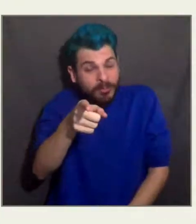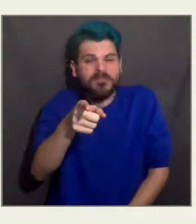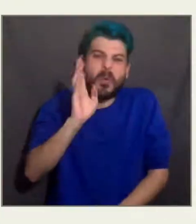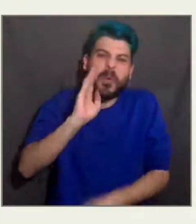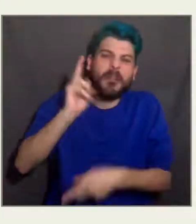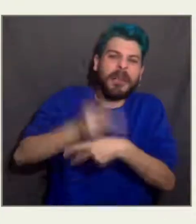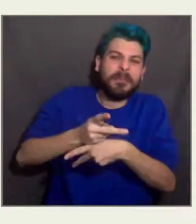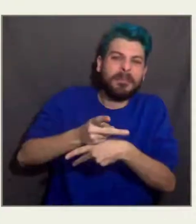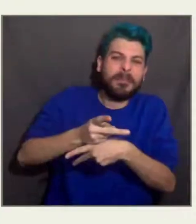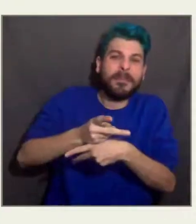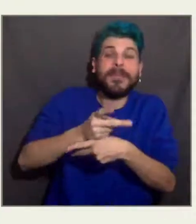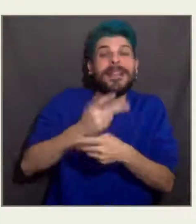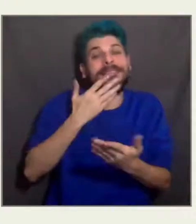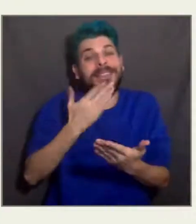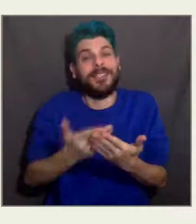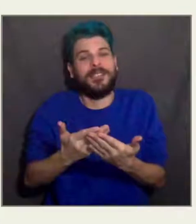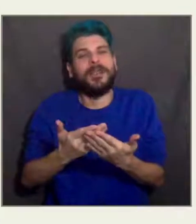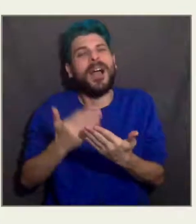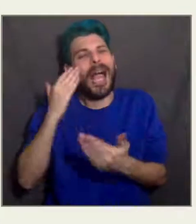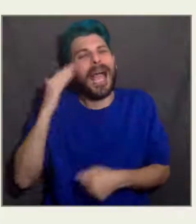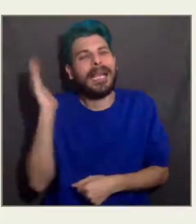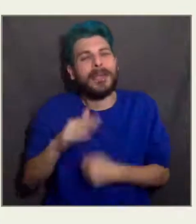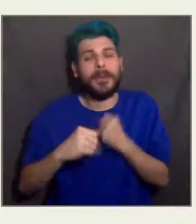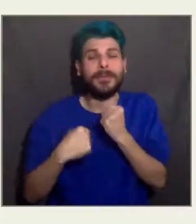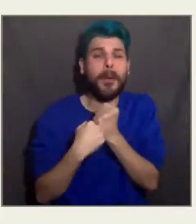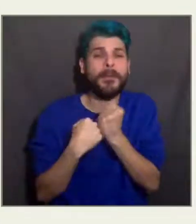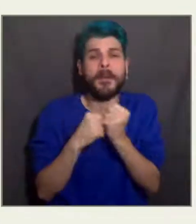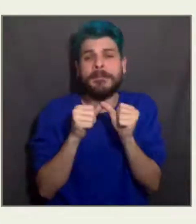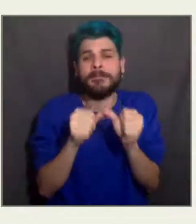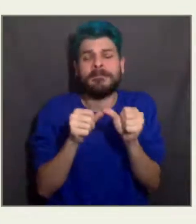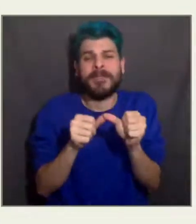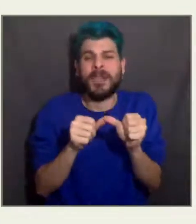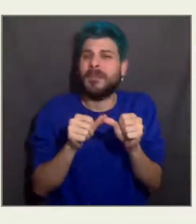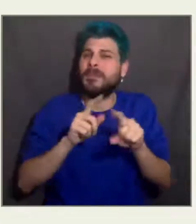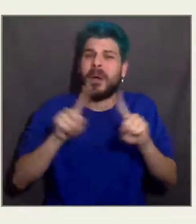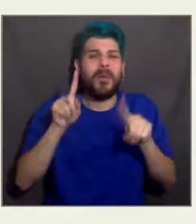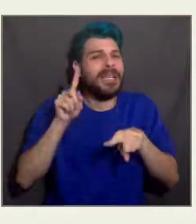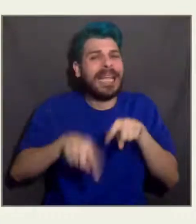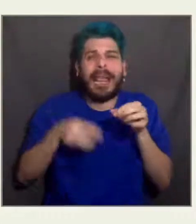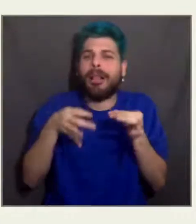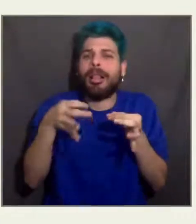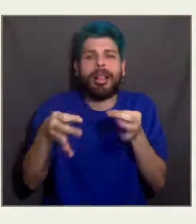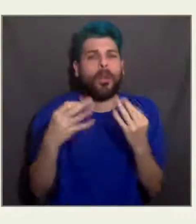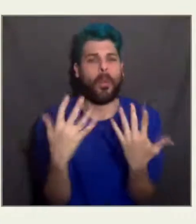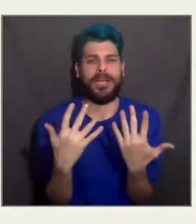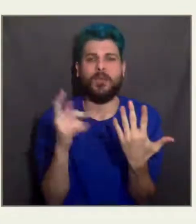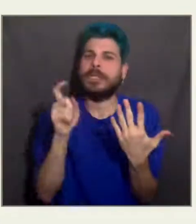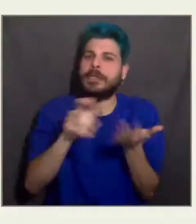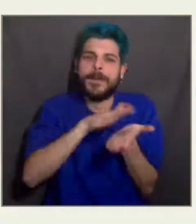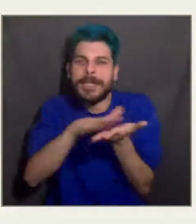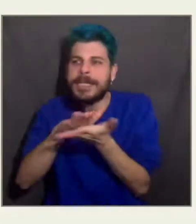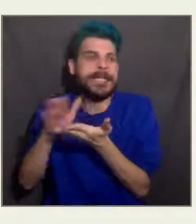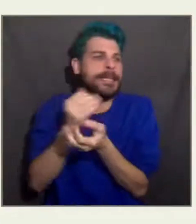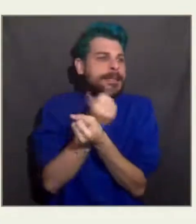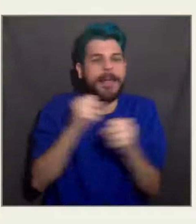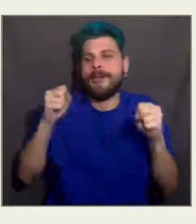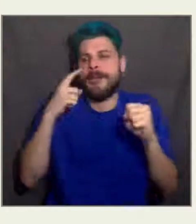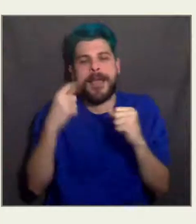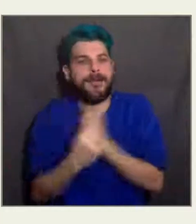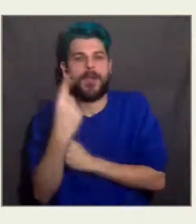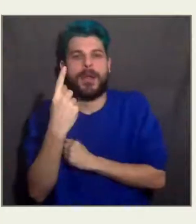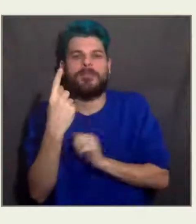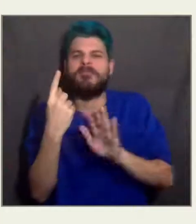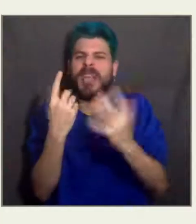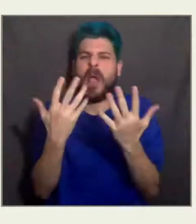just can't wait. We need to make sure that our region is safe and clean for everyone. So let's talk about garbage. One of the